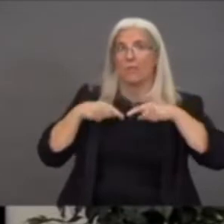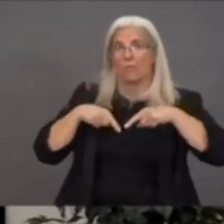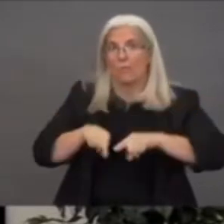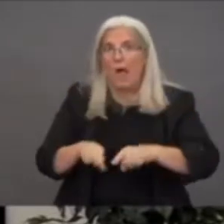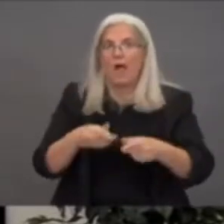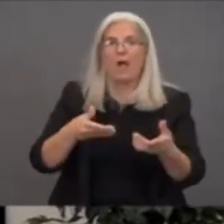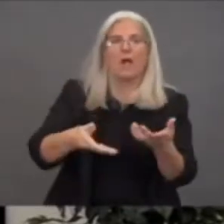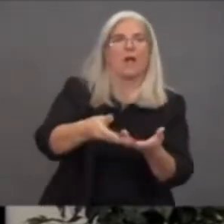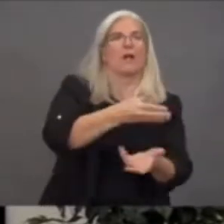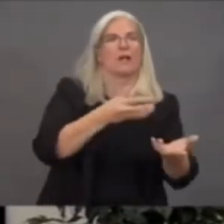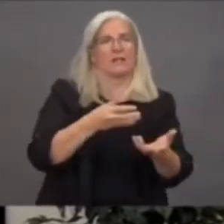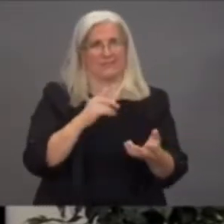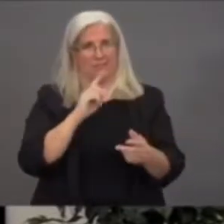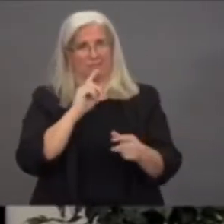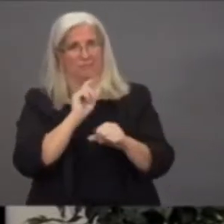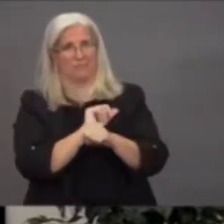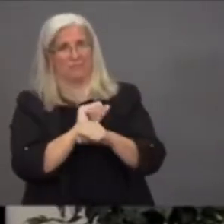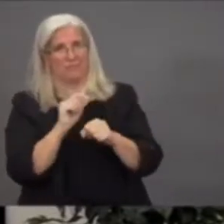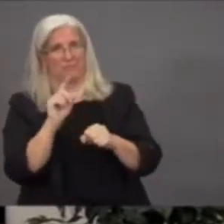that offer you?